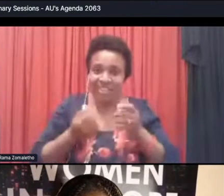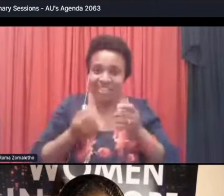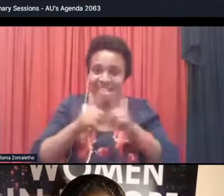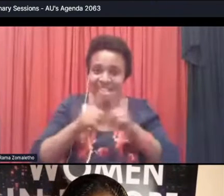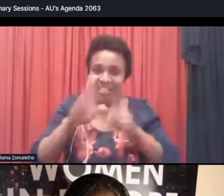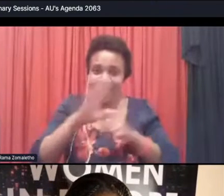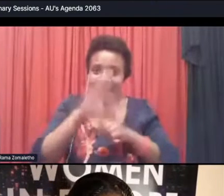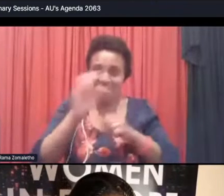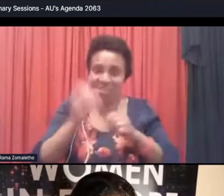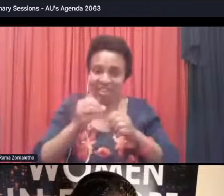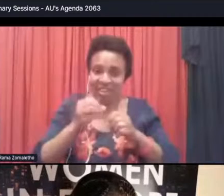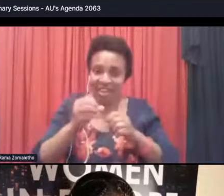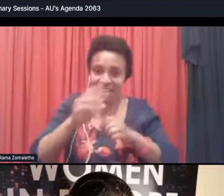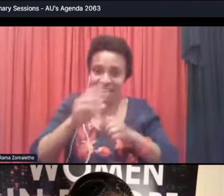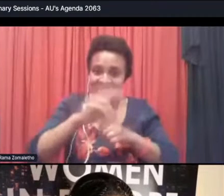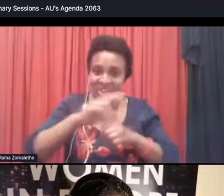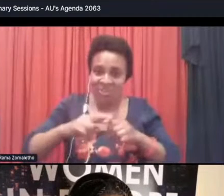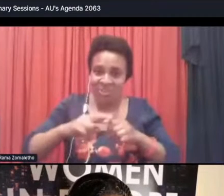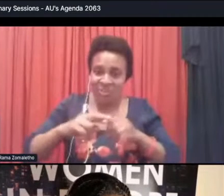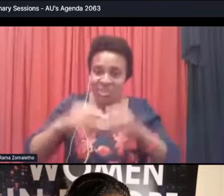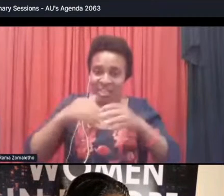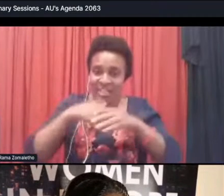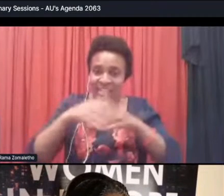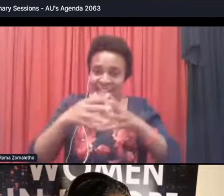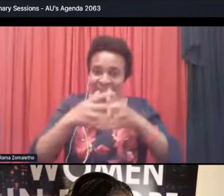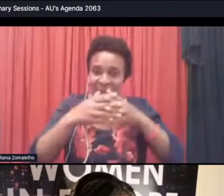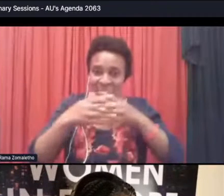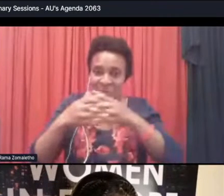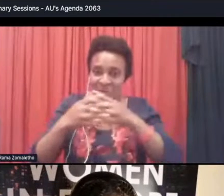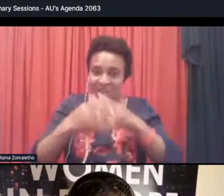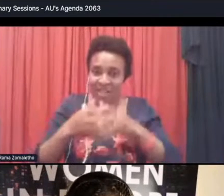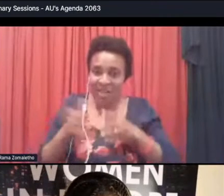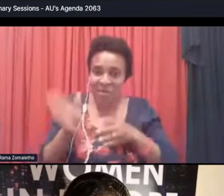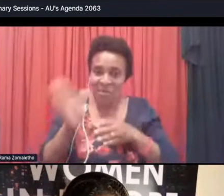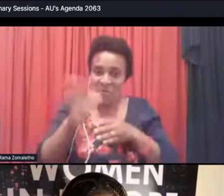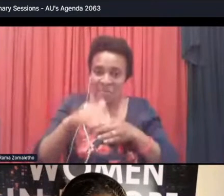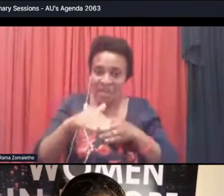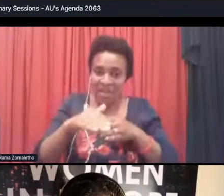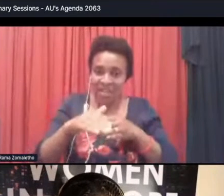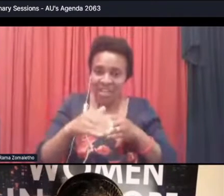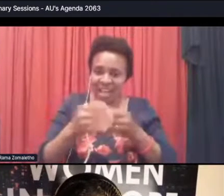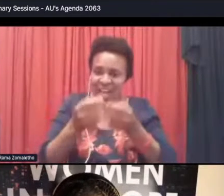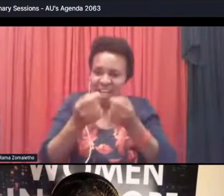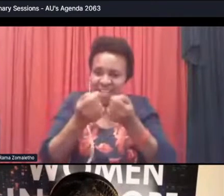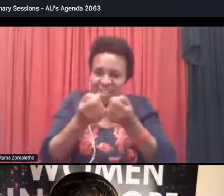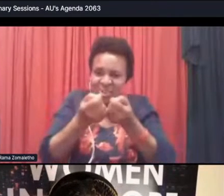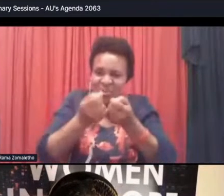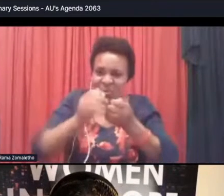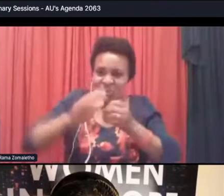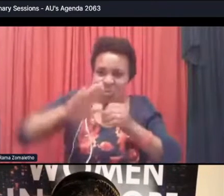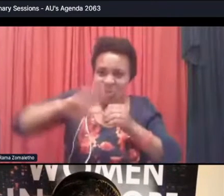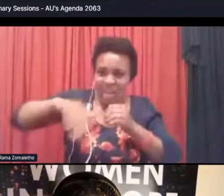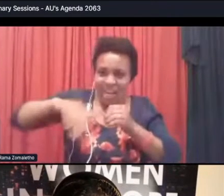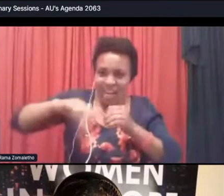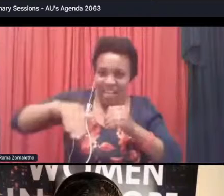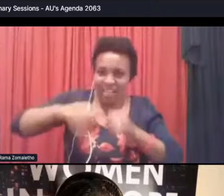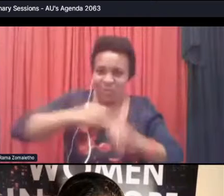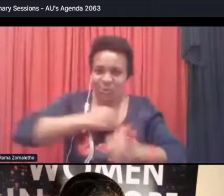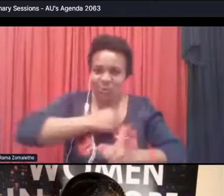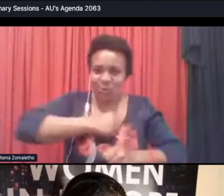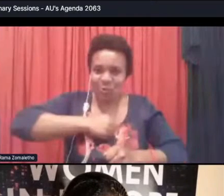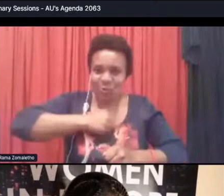good morning in the US. We are back here on stage. We are a little bit too late. Apologies for that.